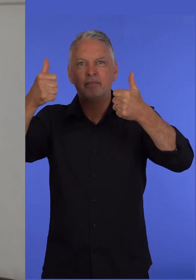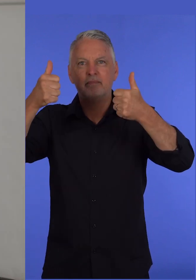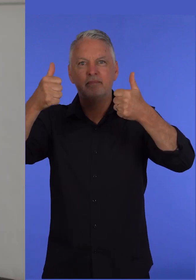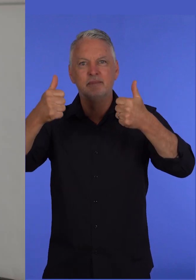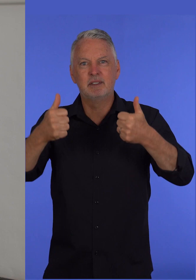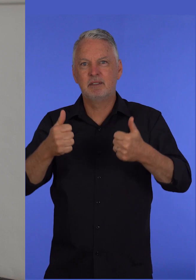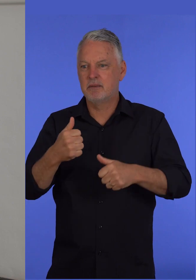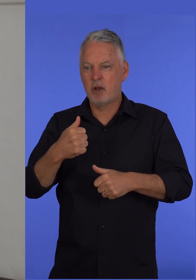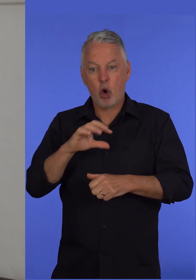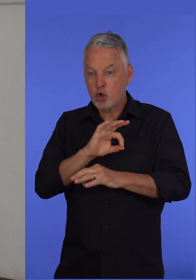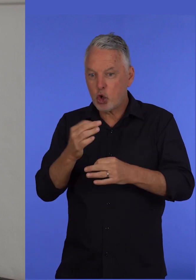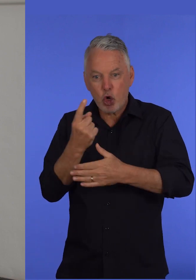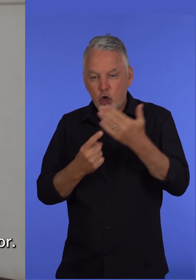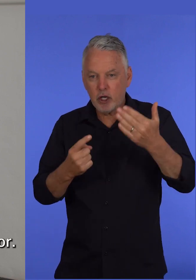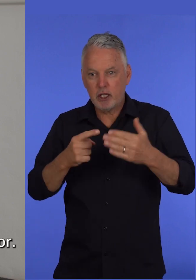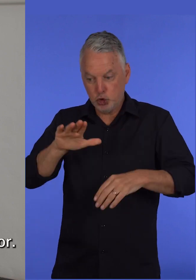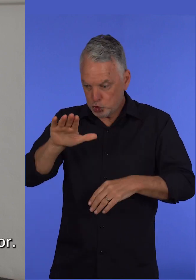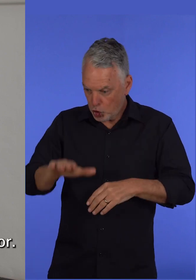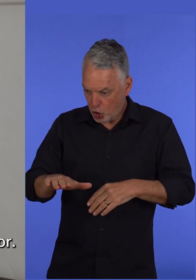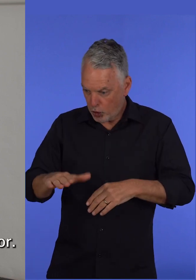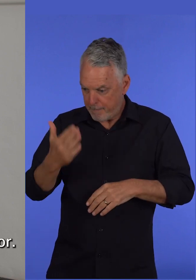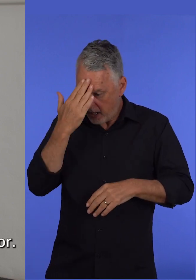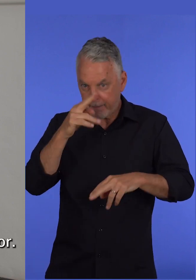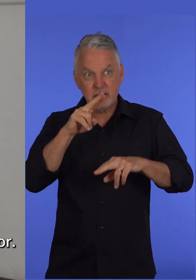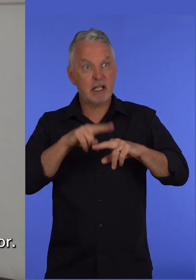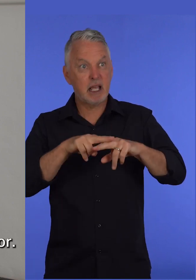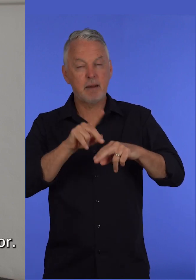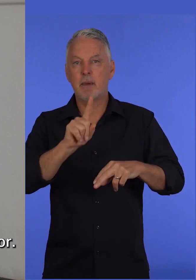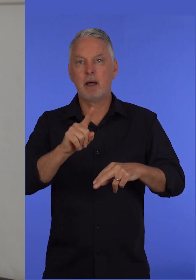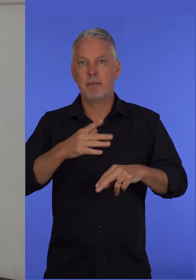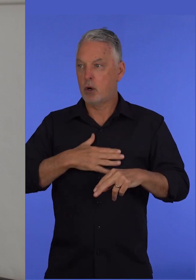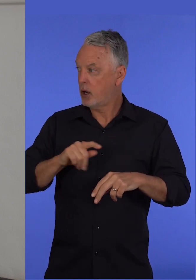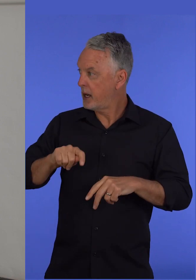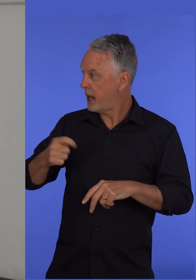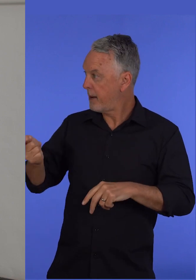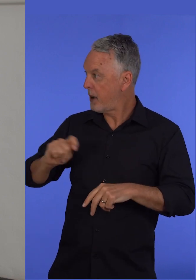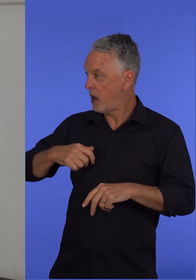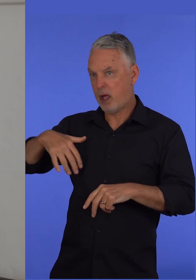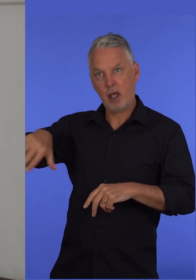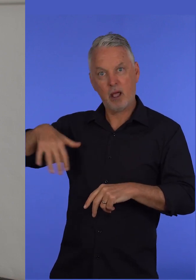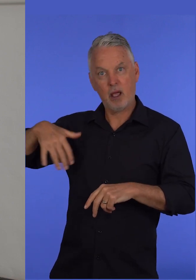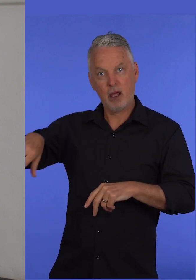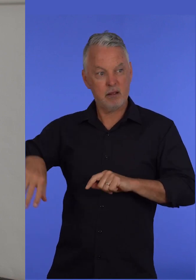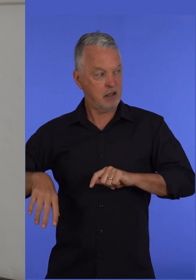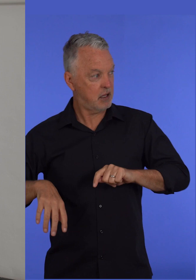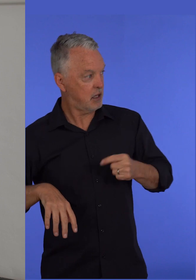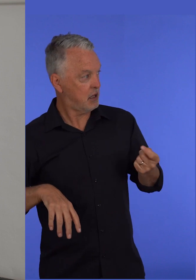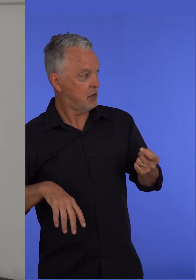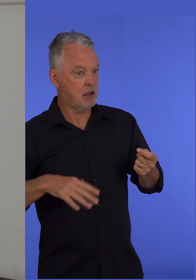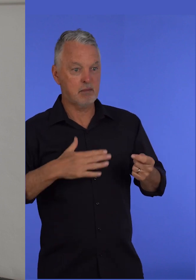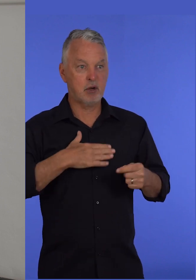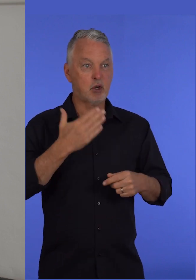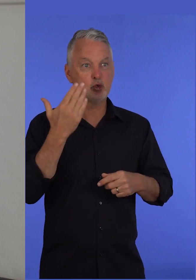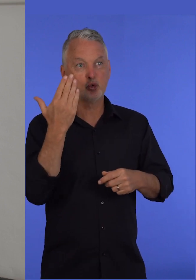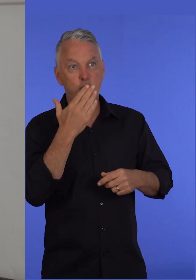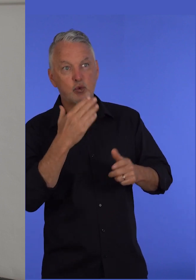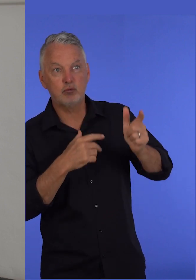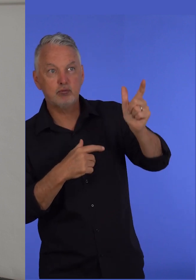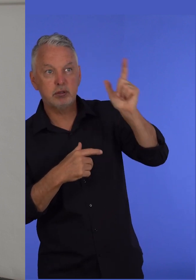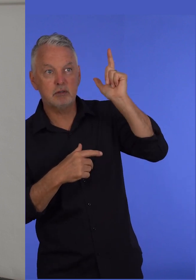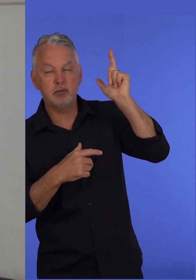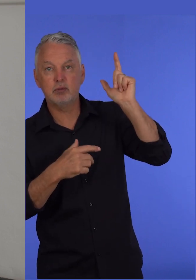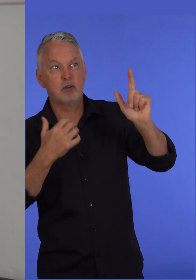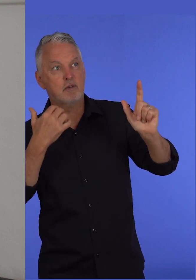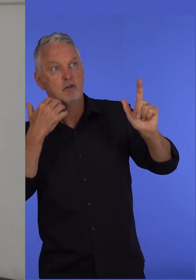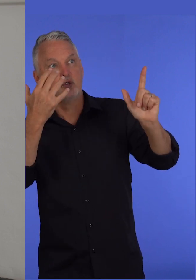not just their child, I was, you know, my neighbour's neighbour. You know, I was my principal's